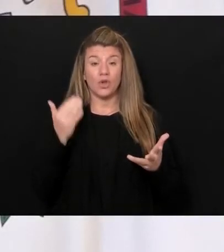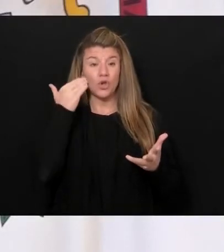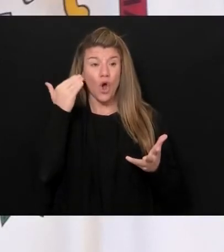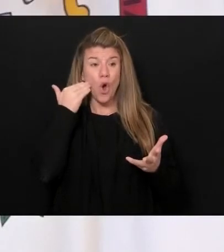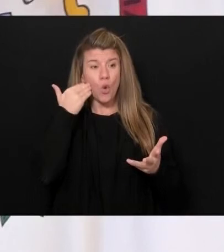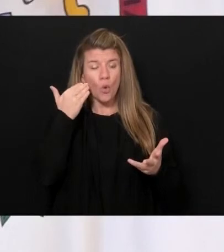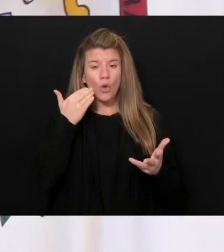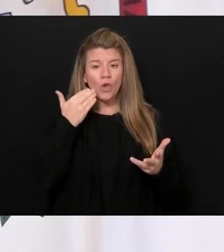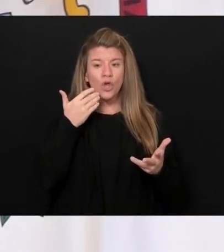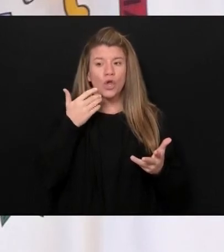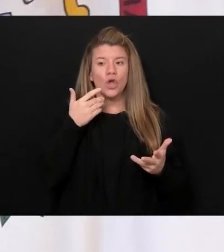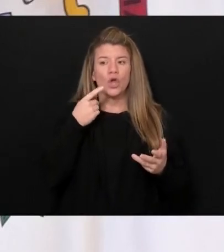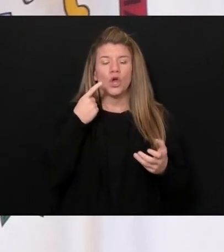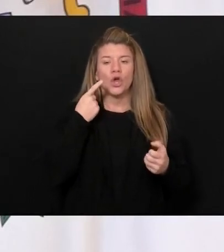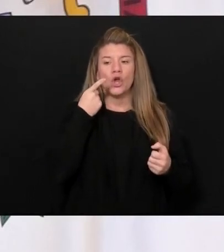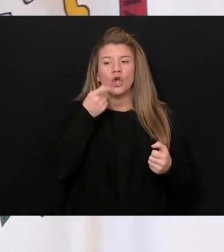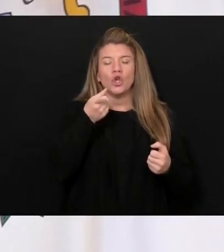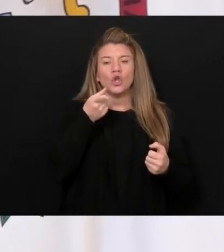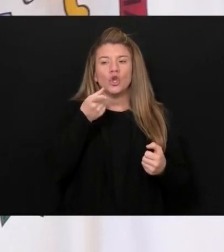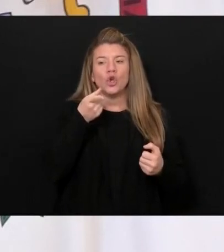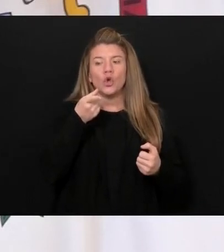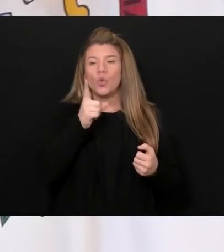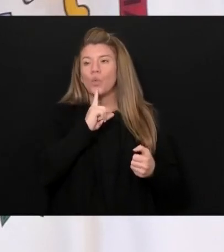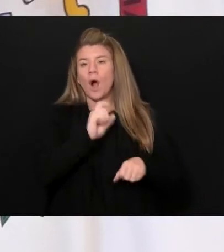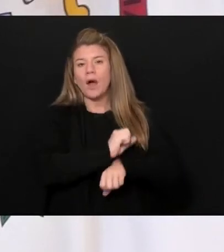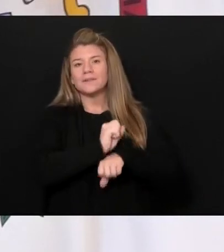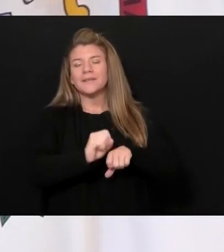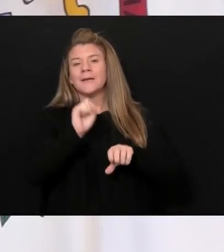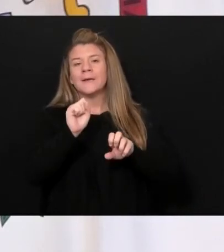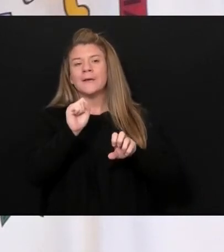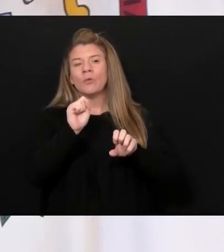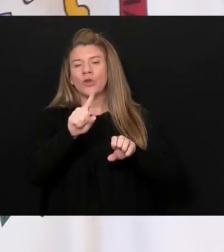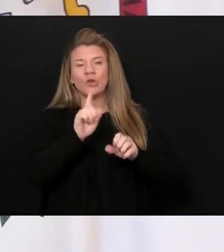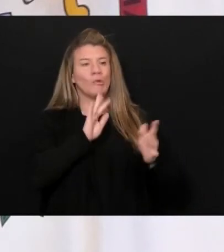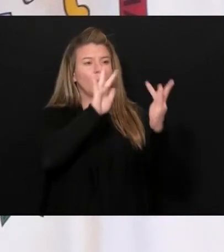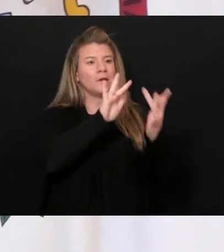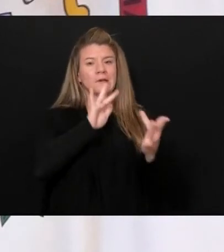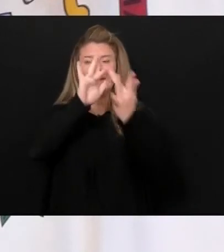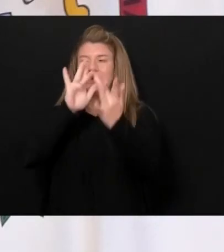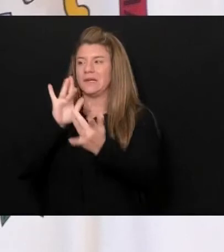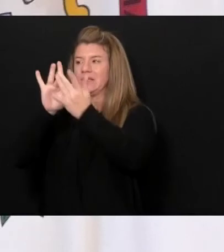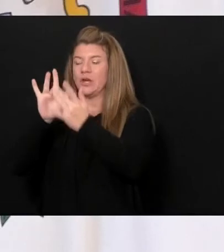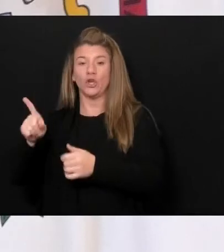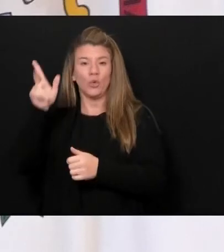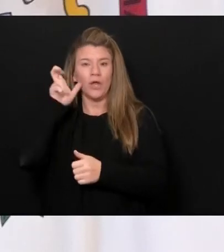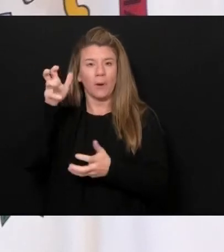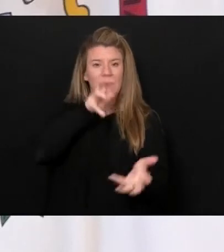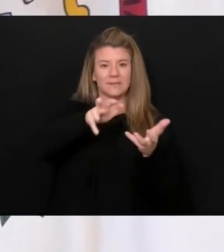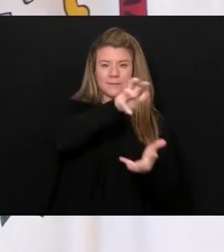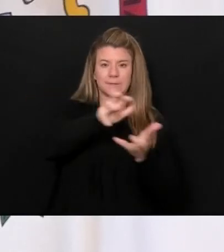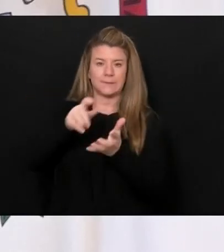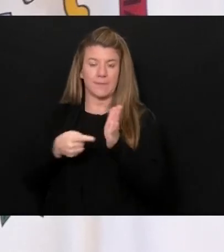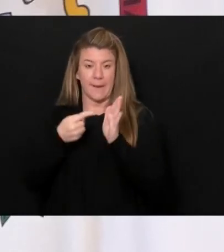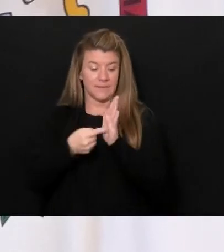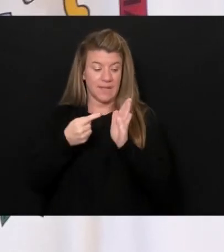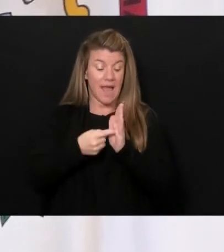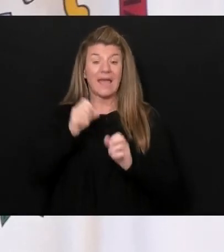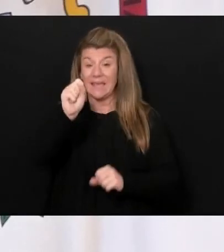can get a mixed bag coming from anywhere. I do hear